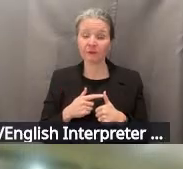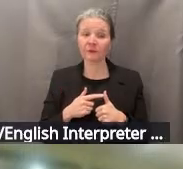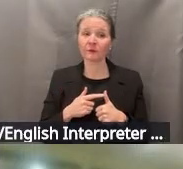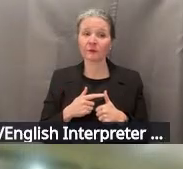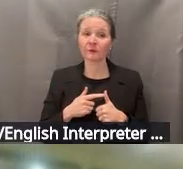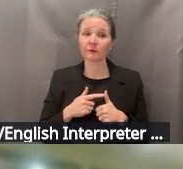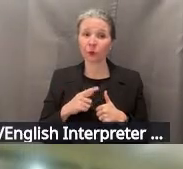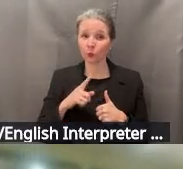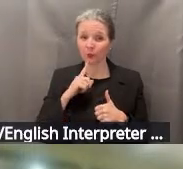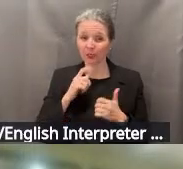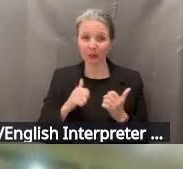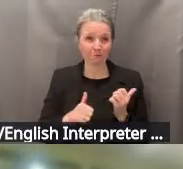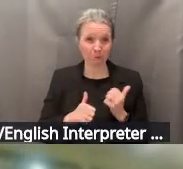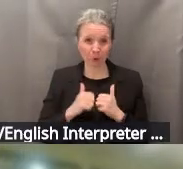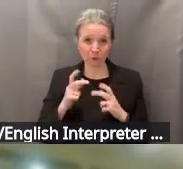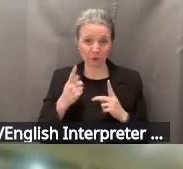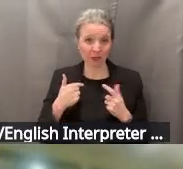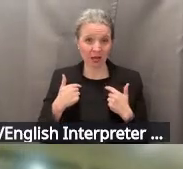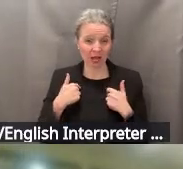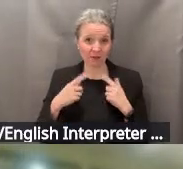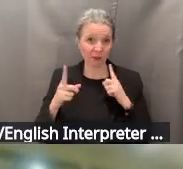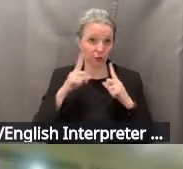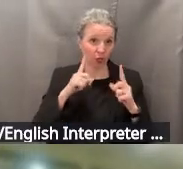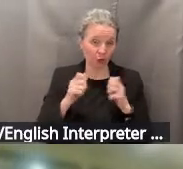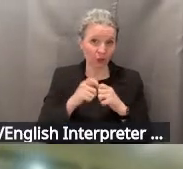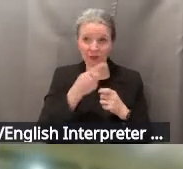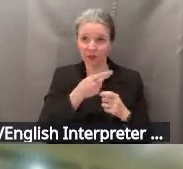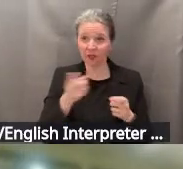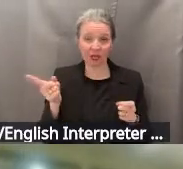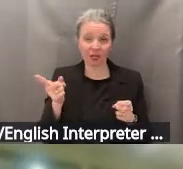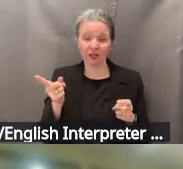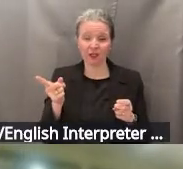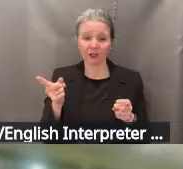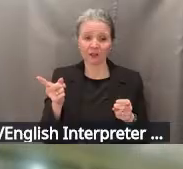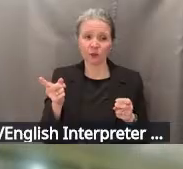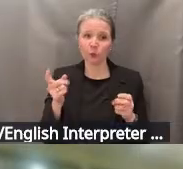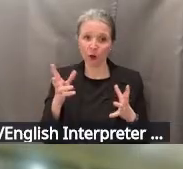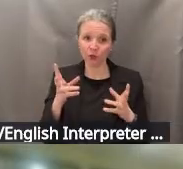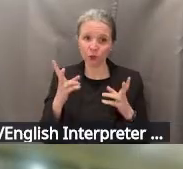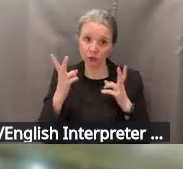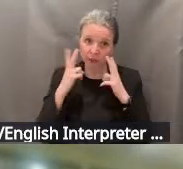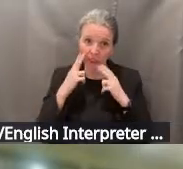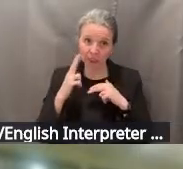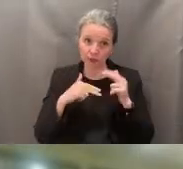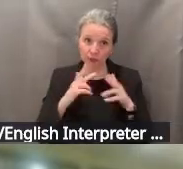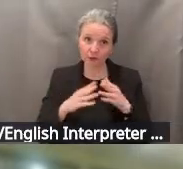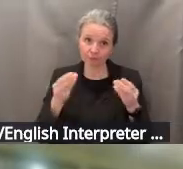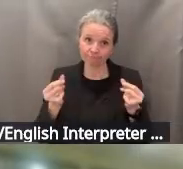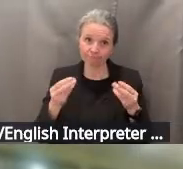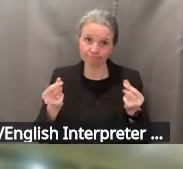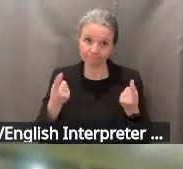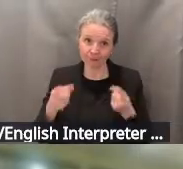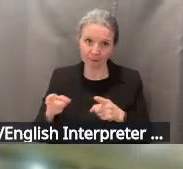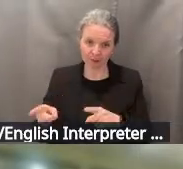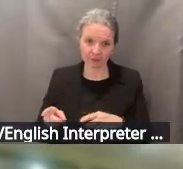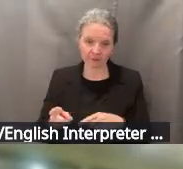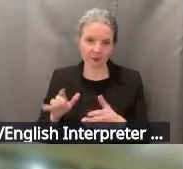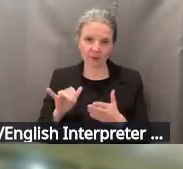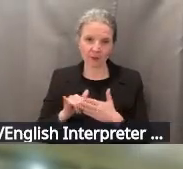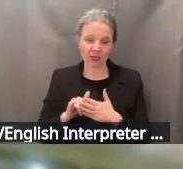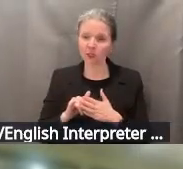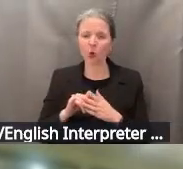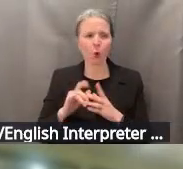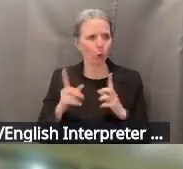really most of the people that I have talked to really just, they want to see construction happen. That's when